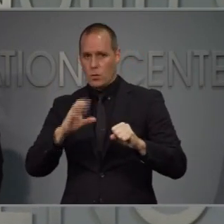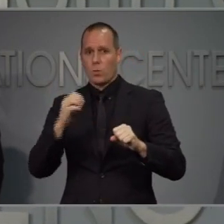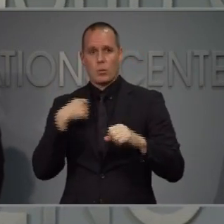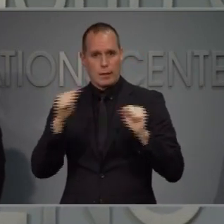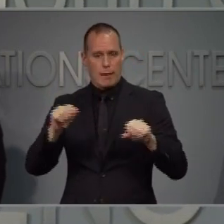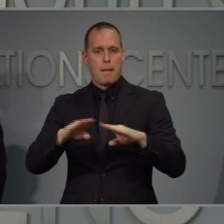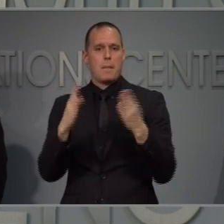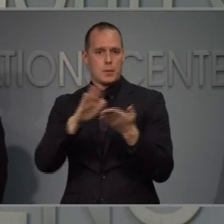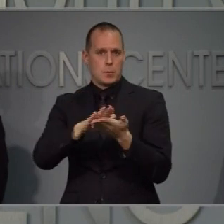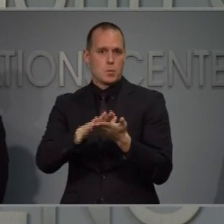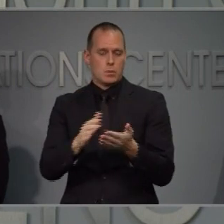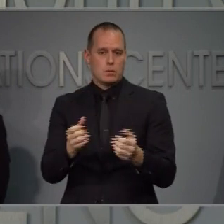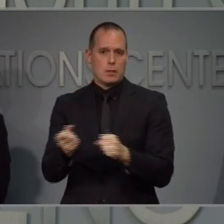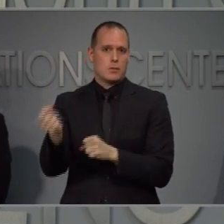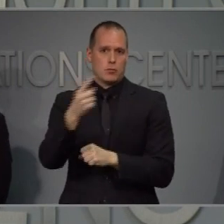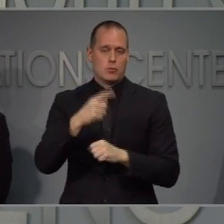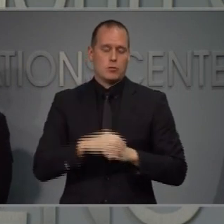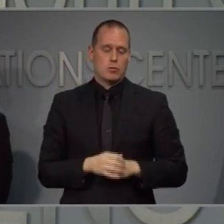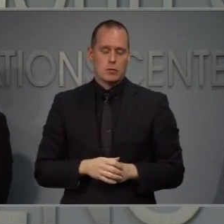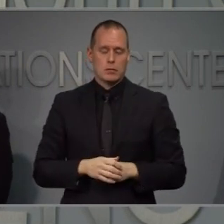Thank you. Next question.